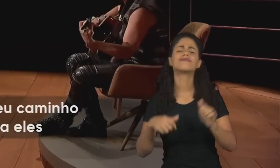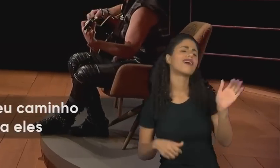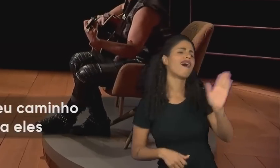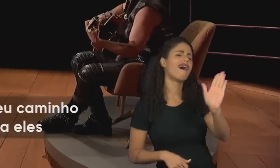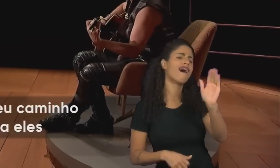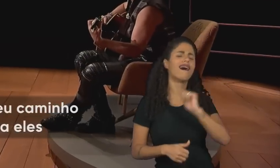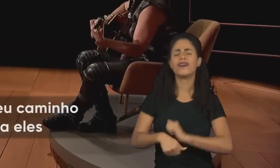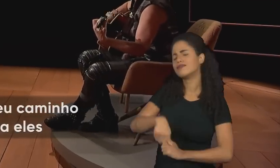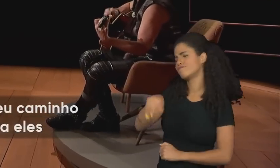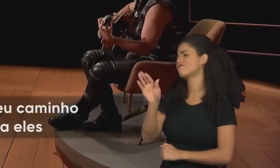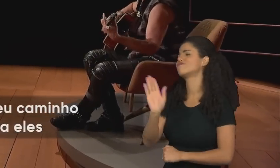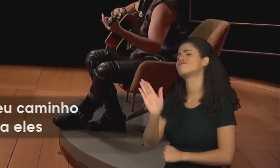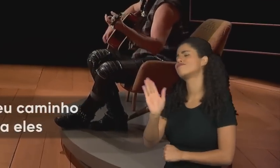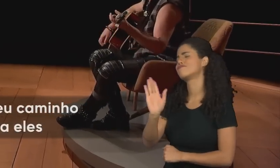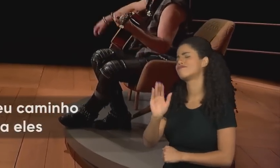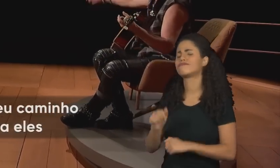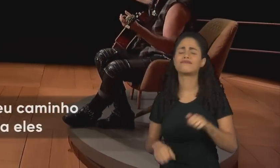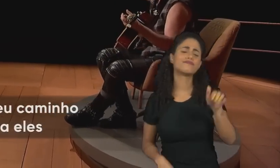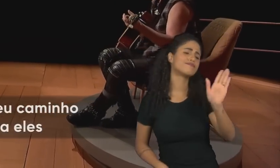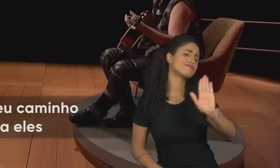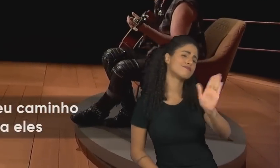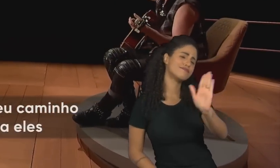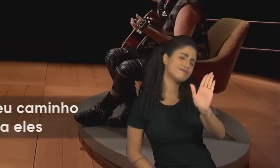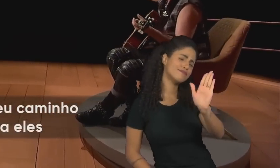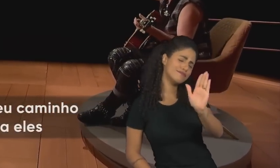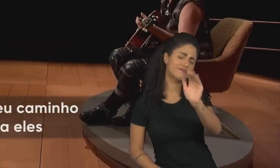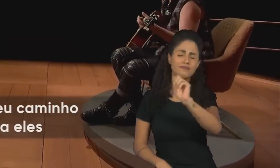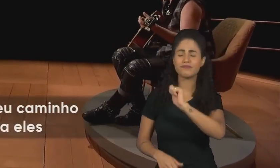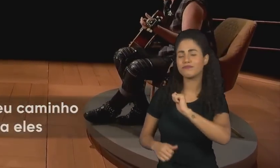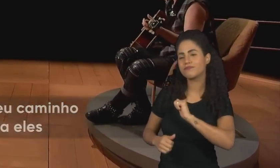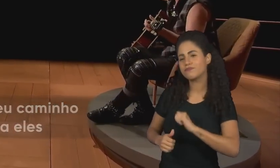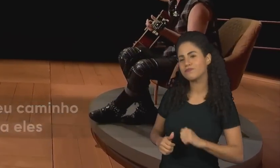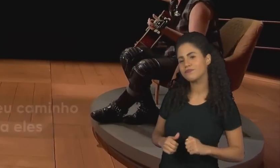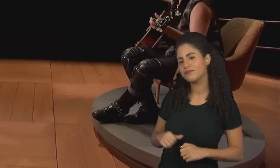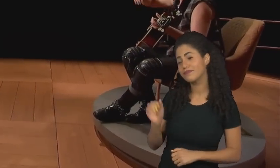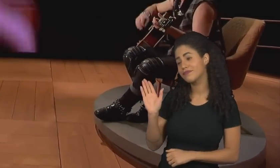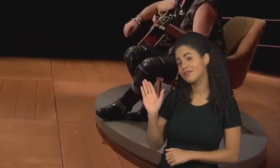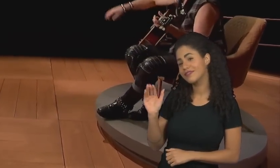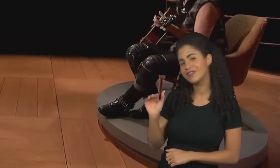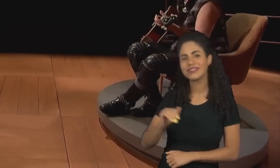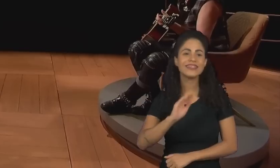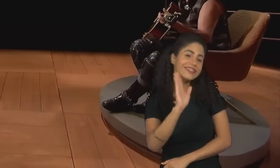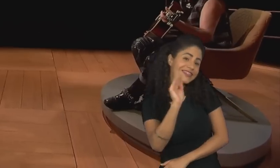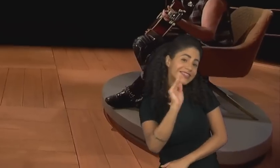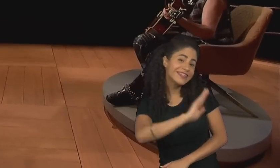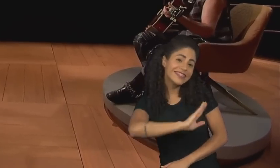wave them by.